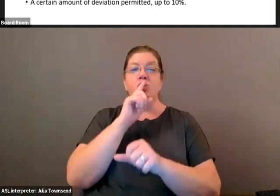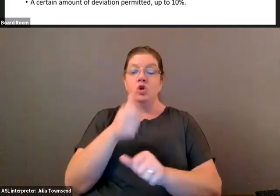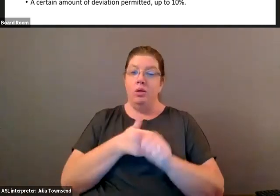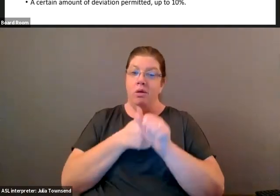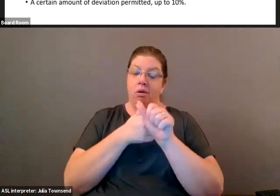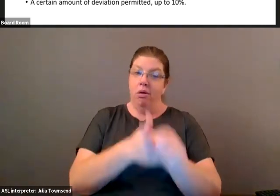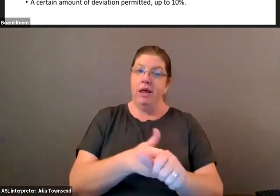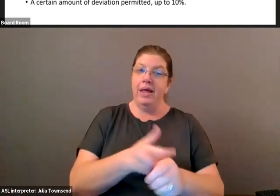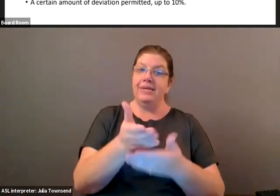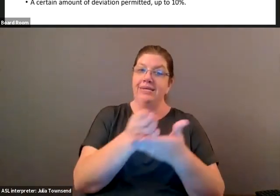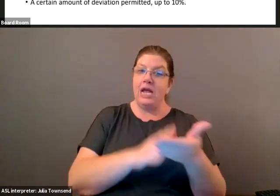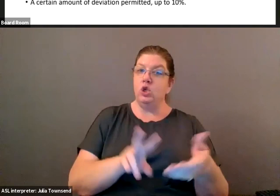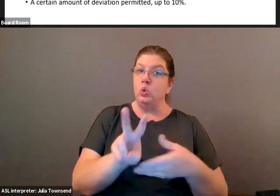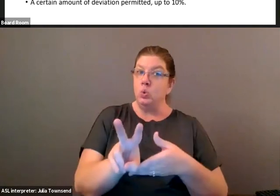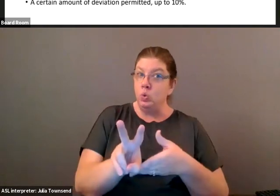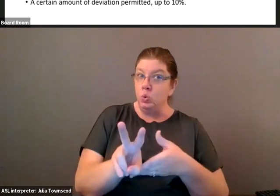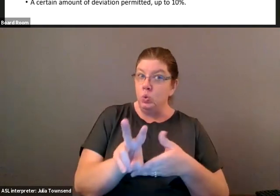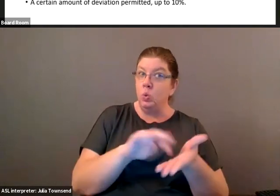with Section 2, and that is that